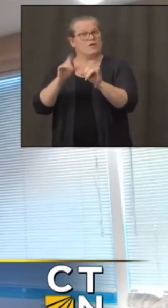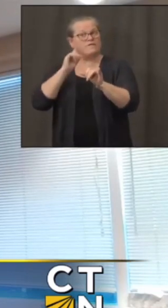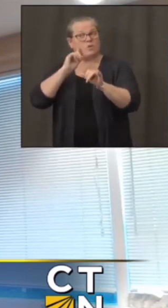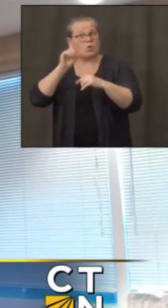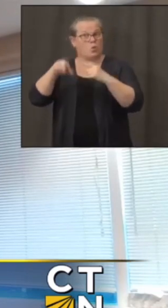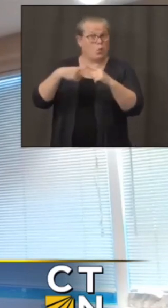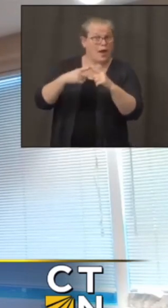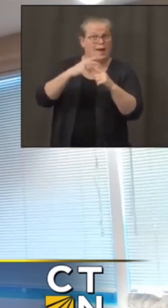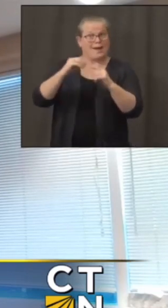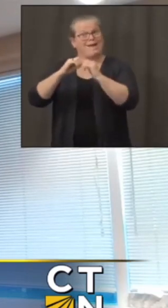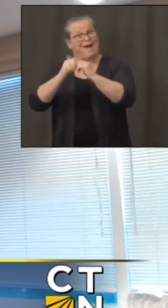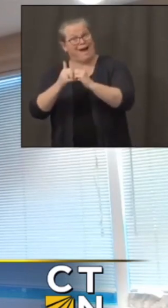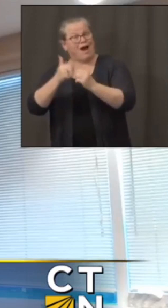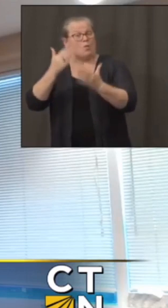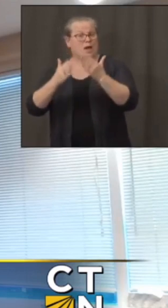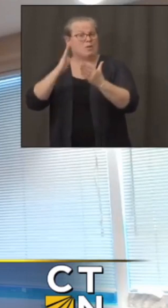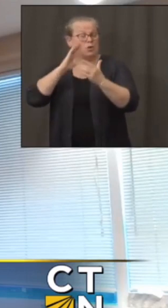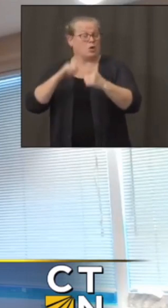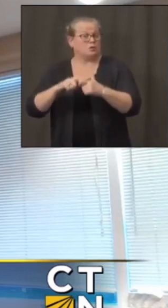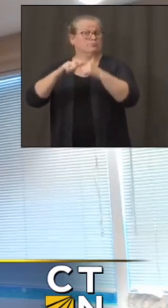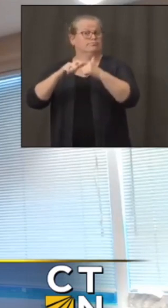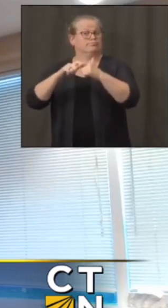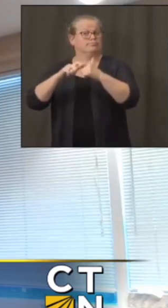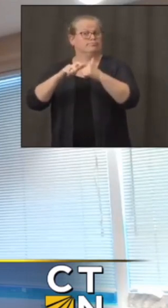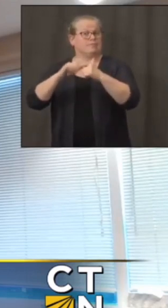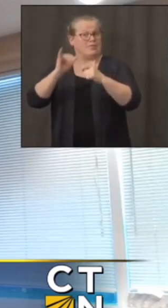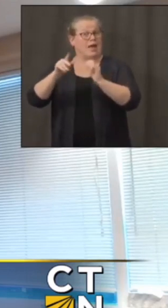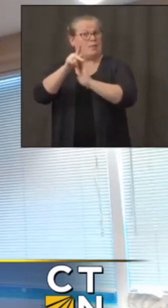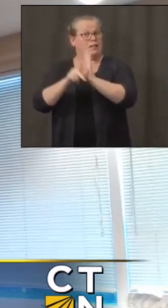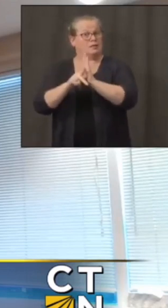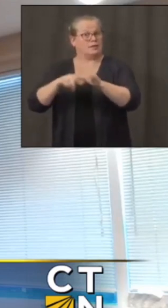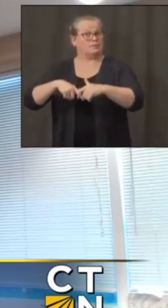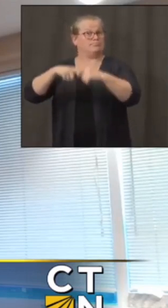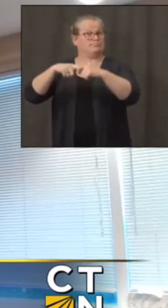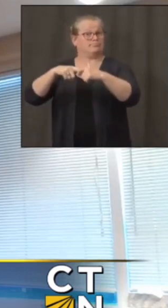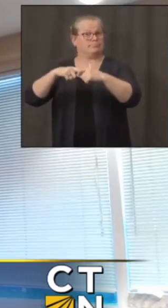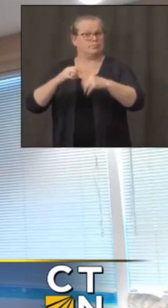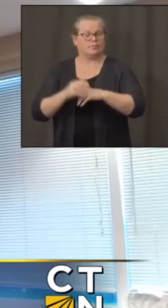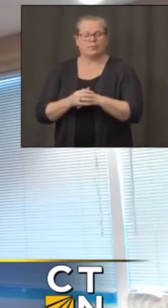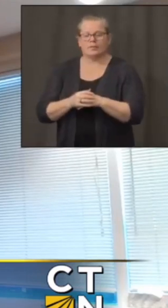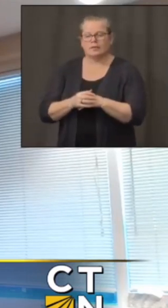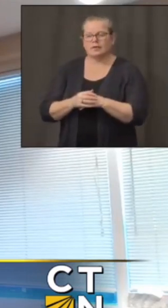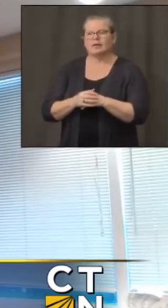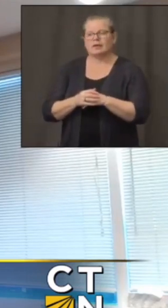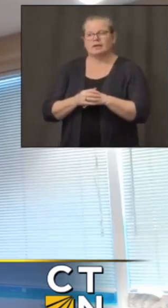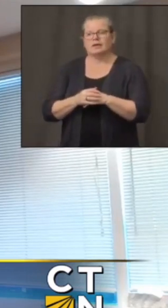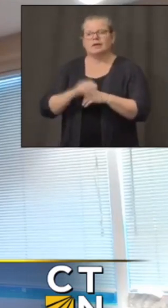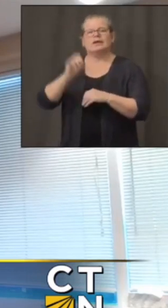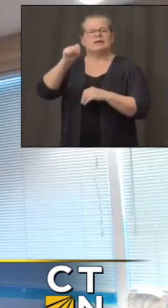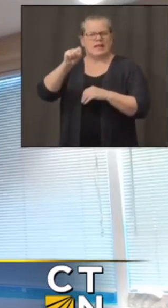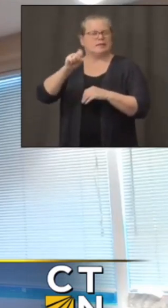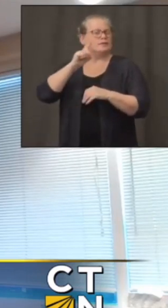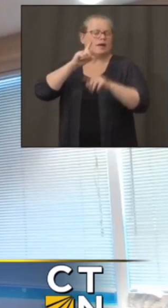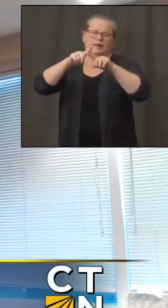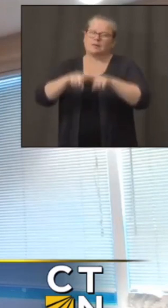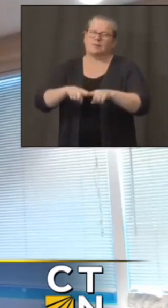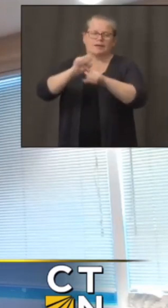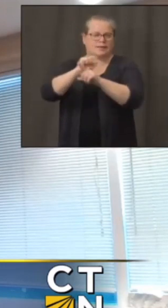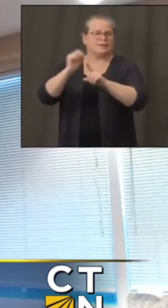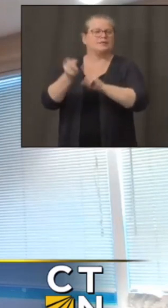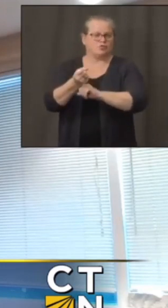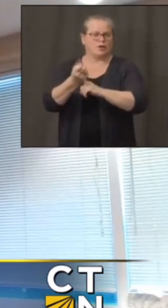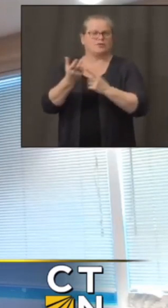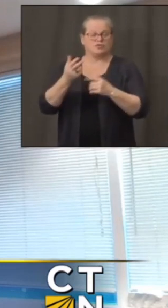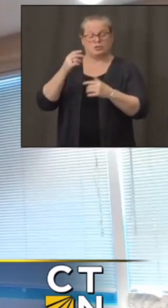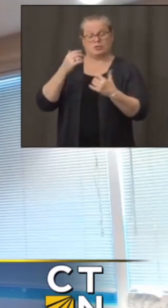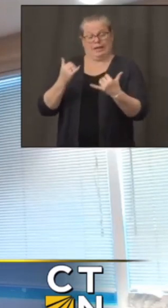Yes, so that's the case with all of these commissioner's orders, and you know, they're dependent on the circumstances, of course. In this particular